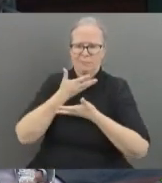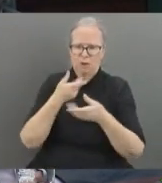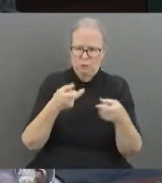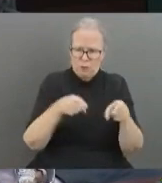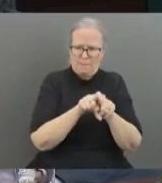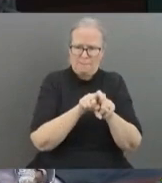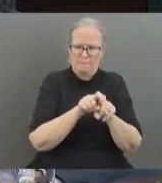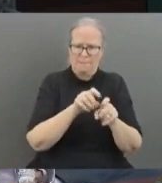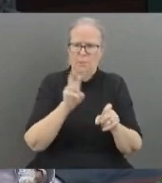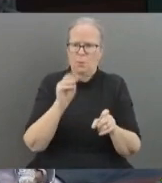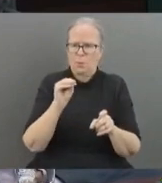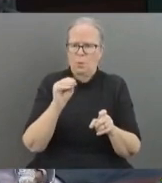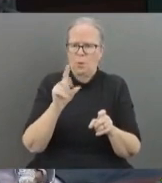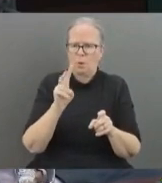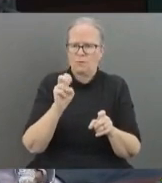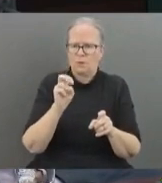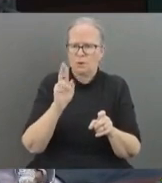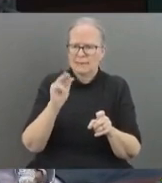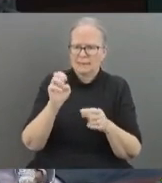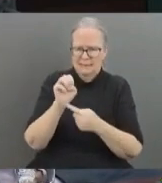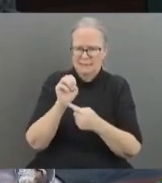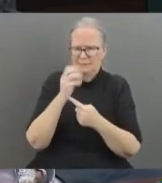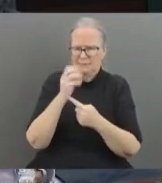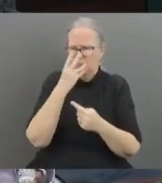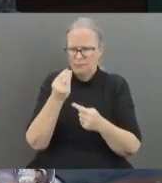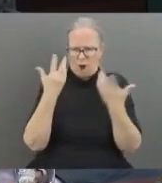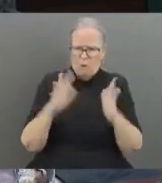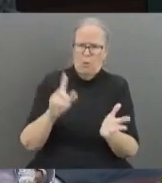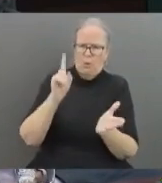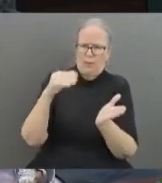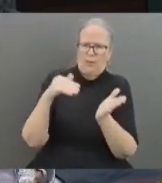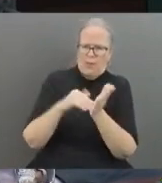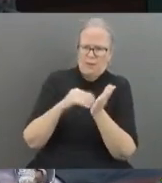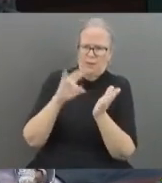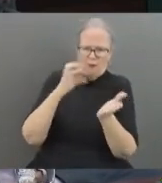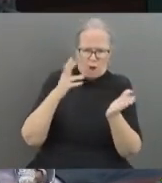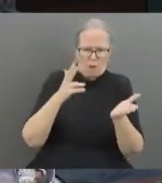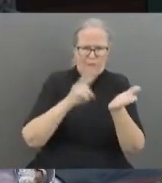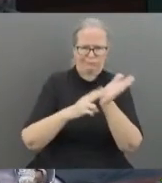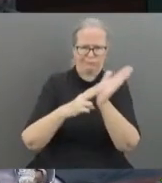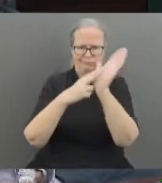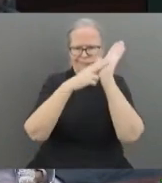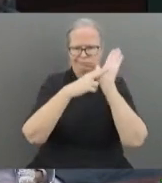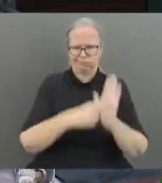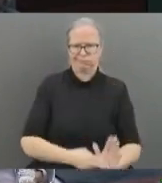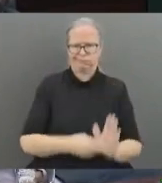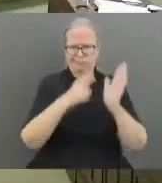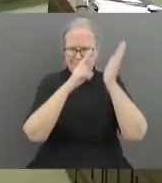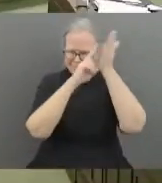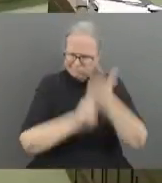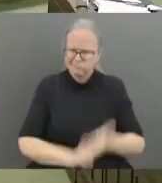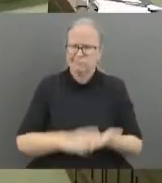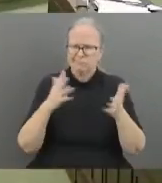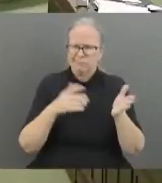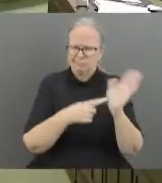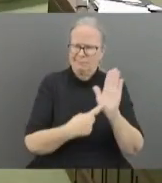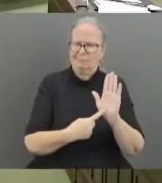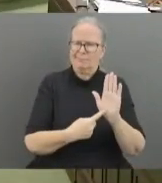1,700 signatures already. Can the minister explain why he doesn't want to listen to science experts or Albertans?